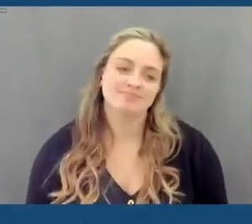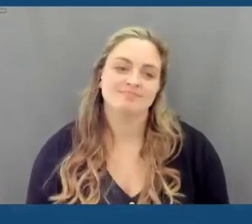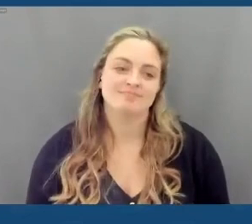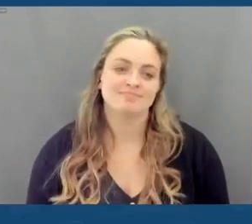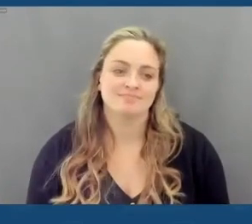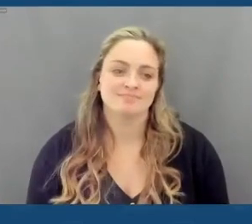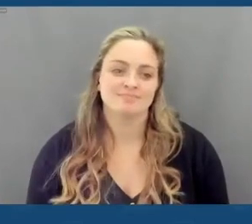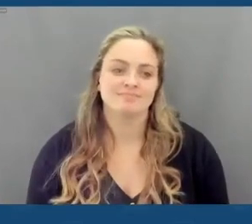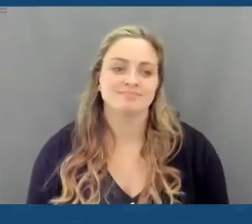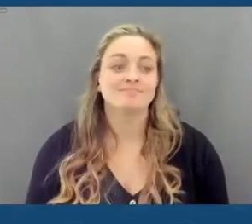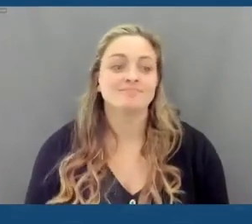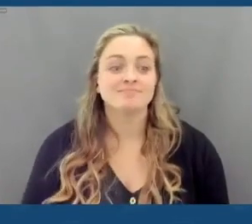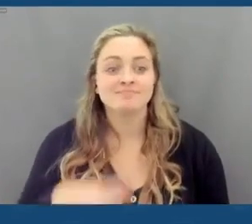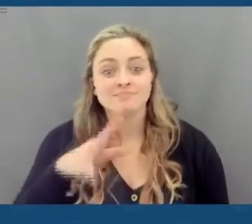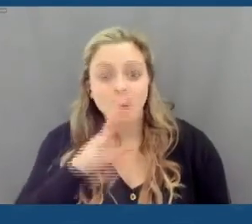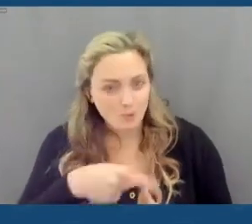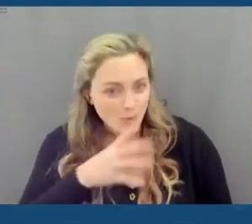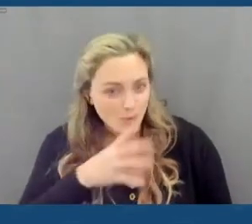Let's talk about water.